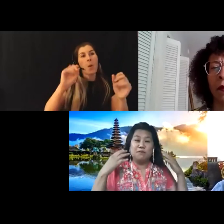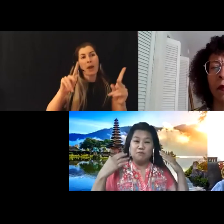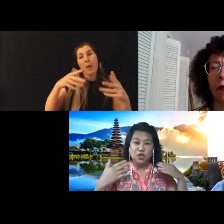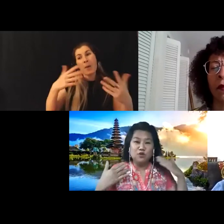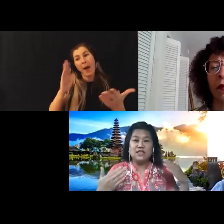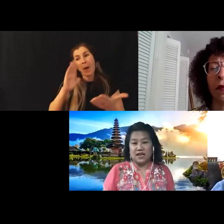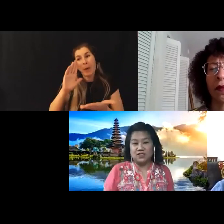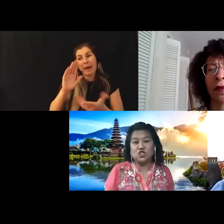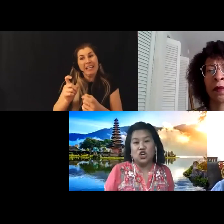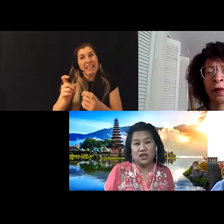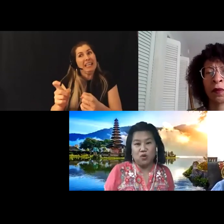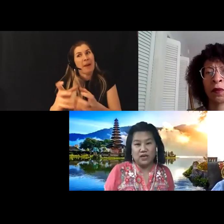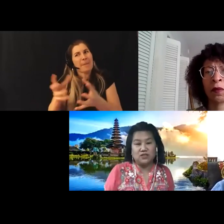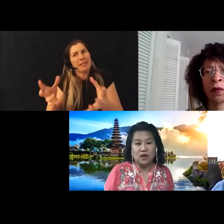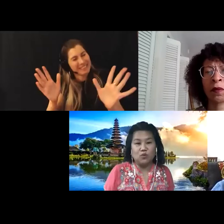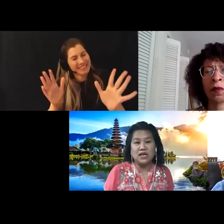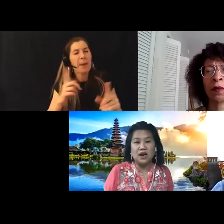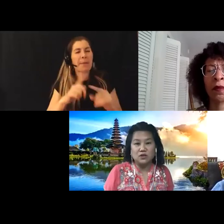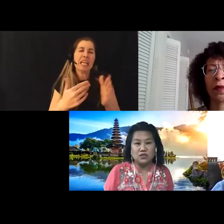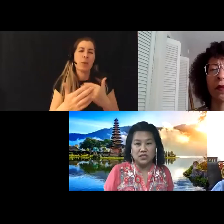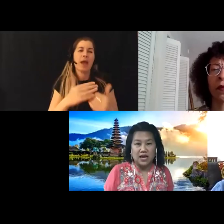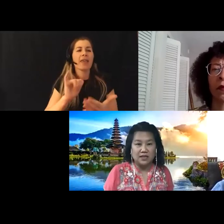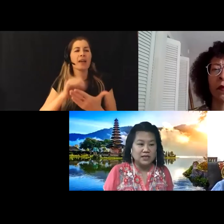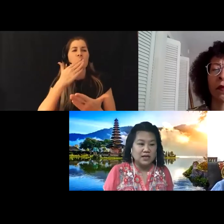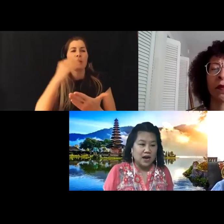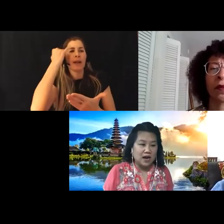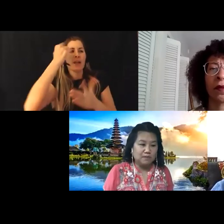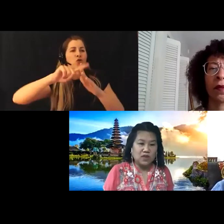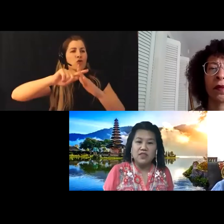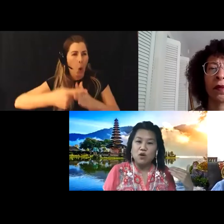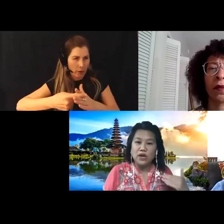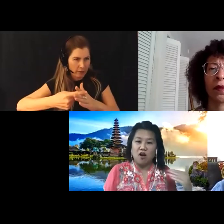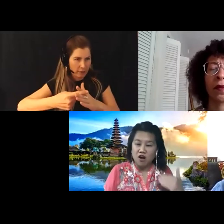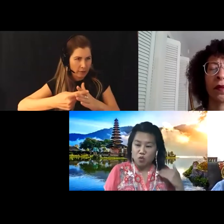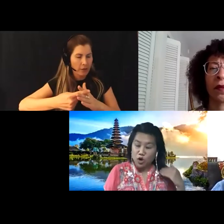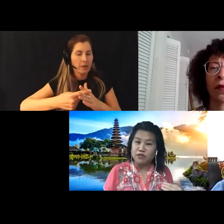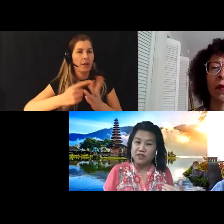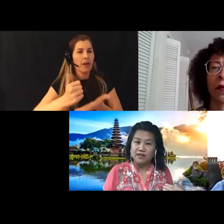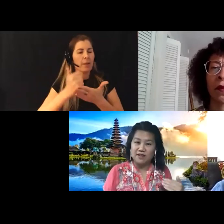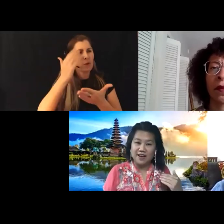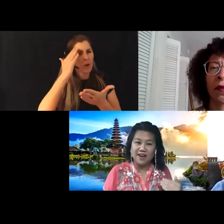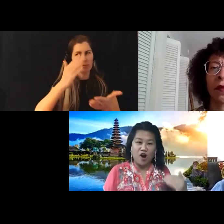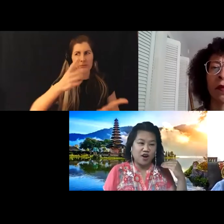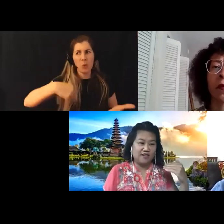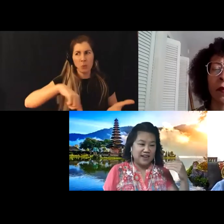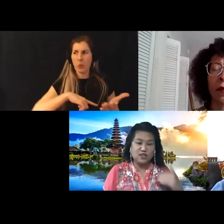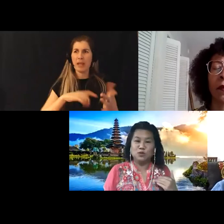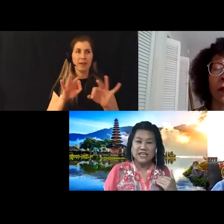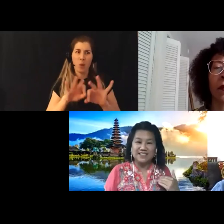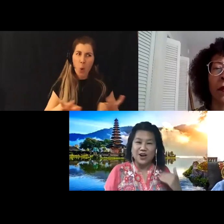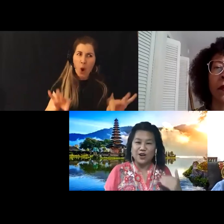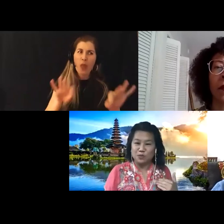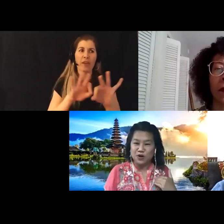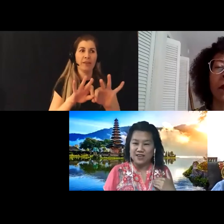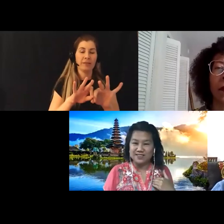But use that as a starting point so that we can understand that we are worth our